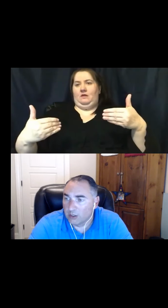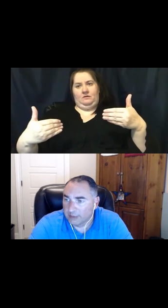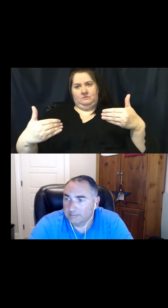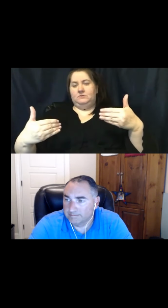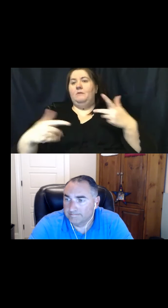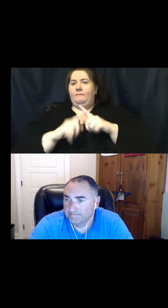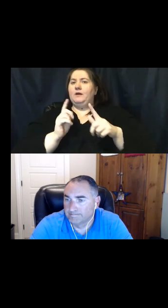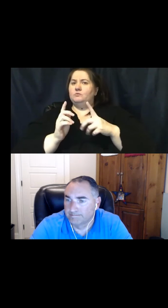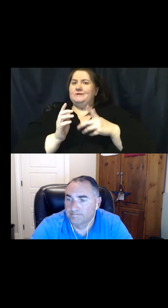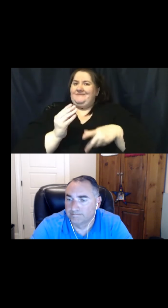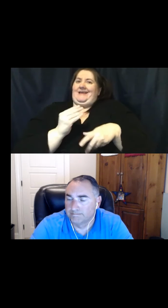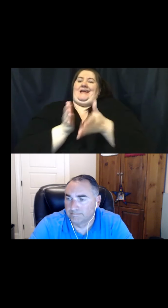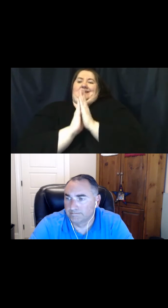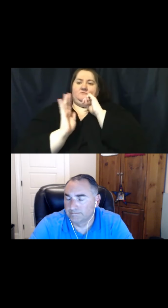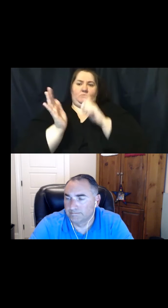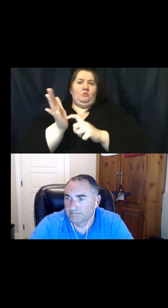a requirement.